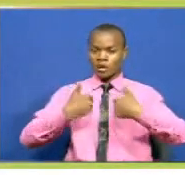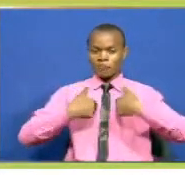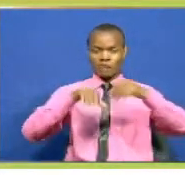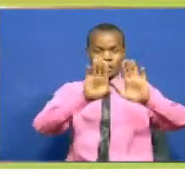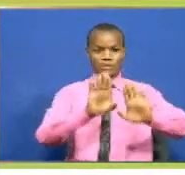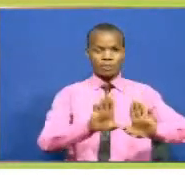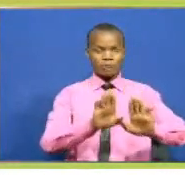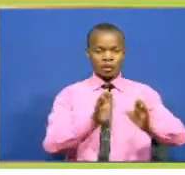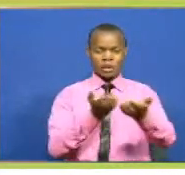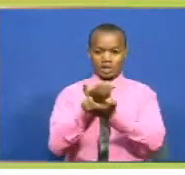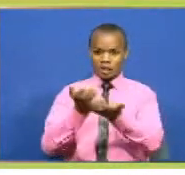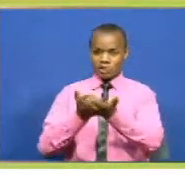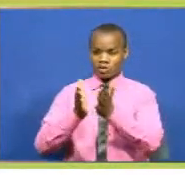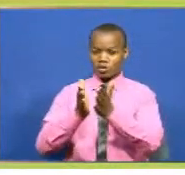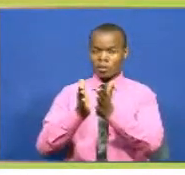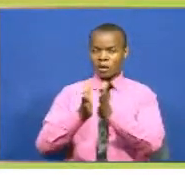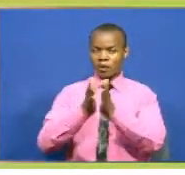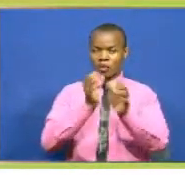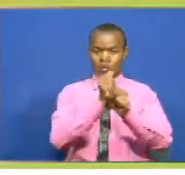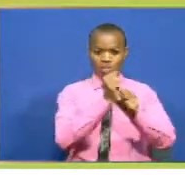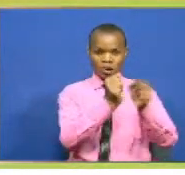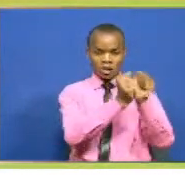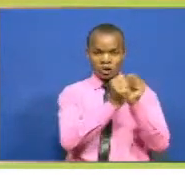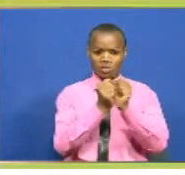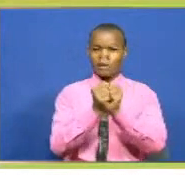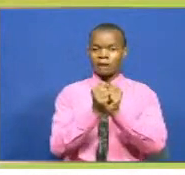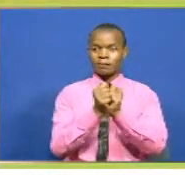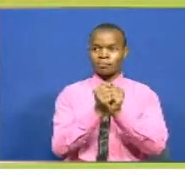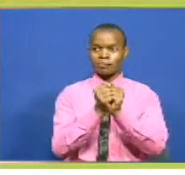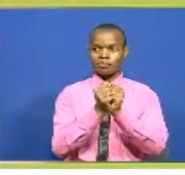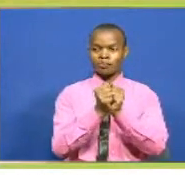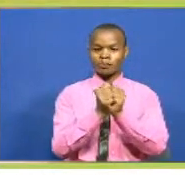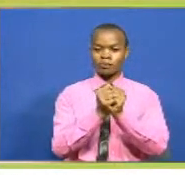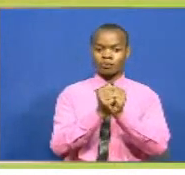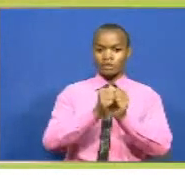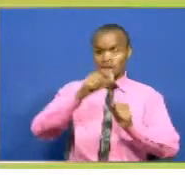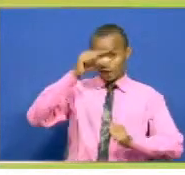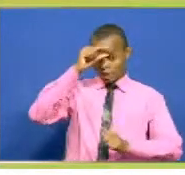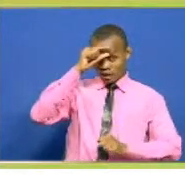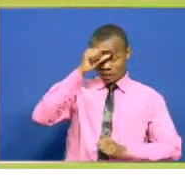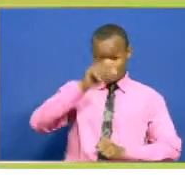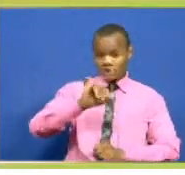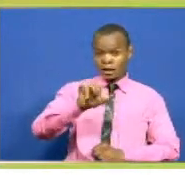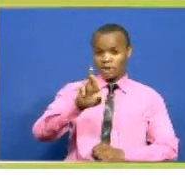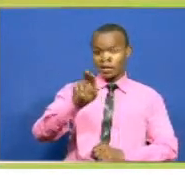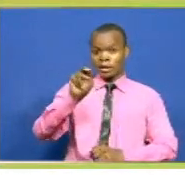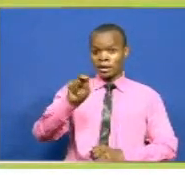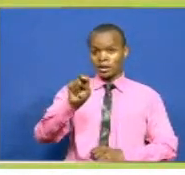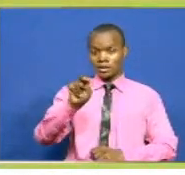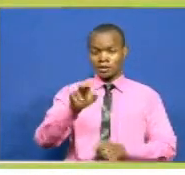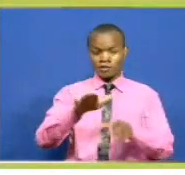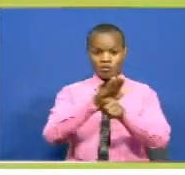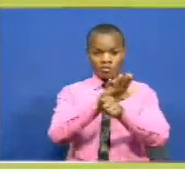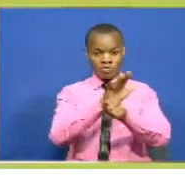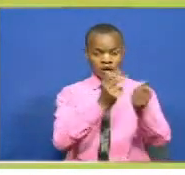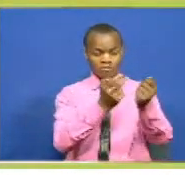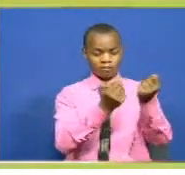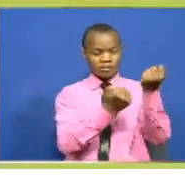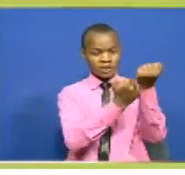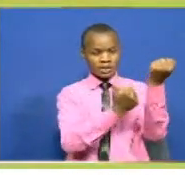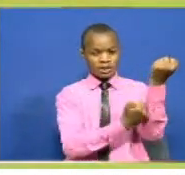economic collaboration. The Islamic Republic of Iran fully supports such partnerships between Iranian and